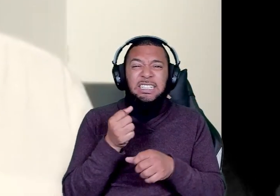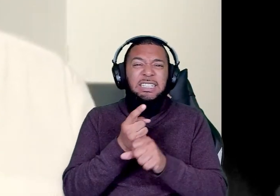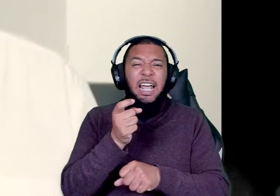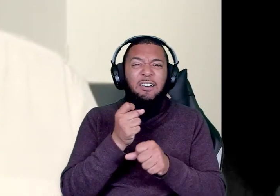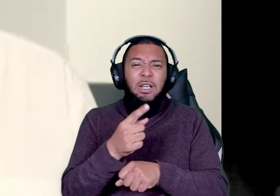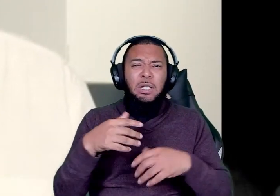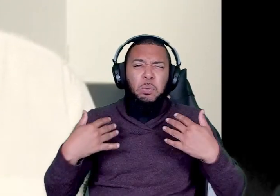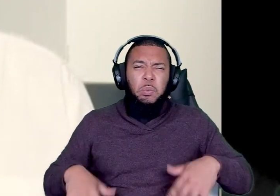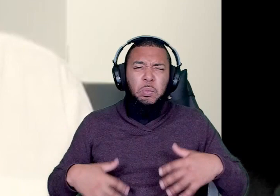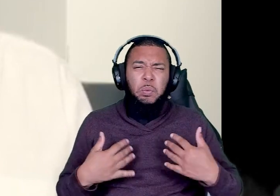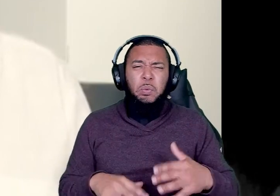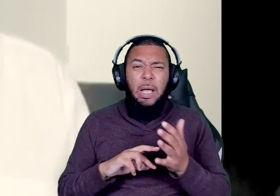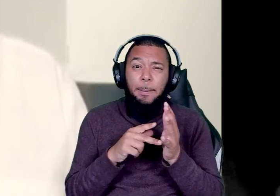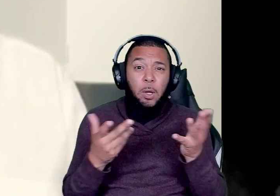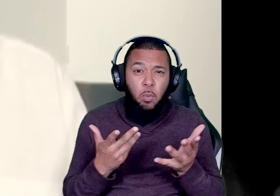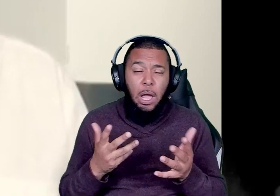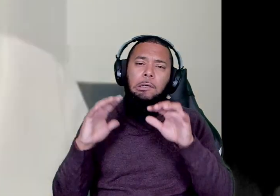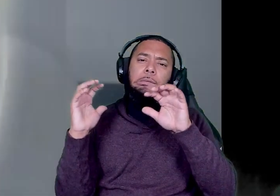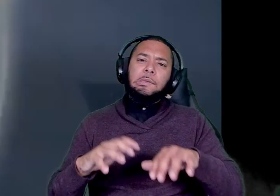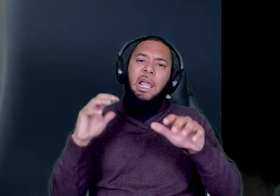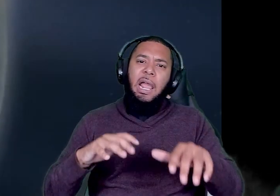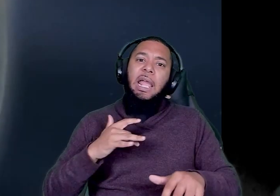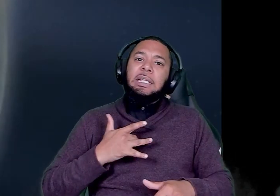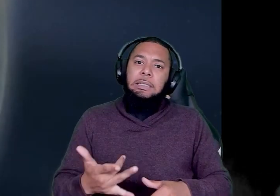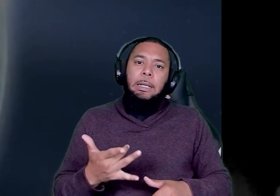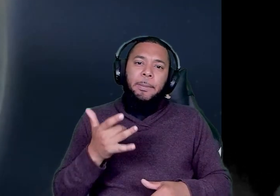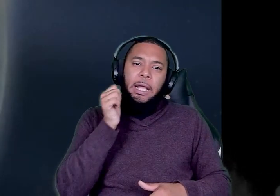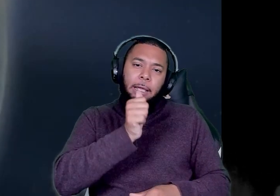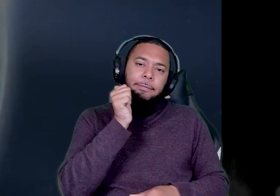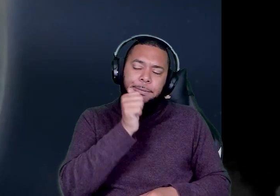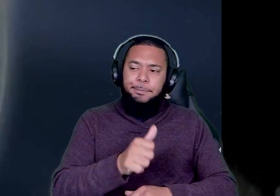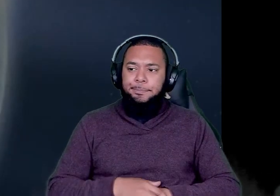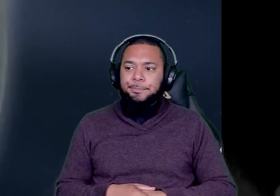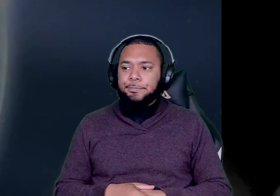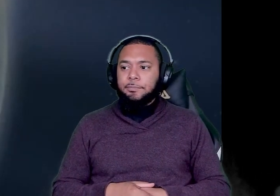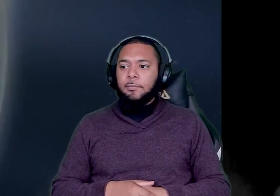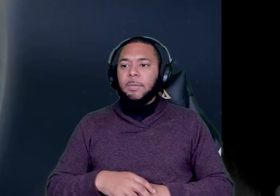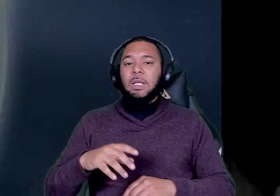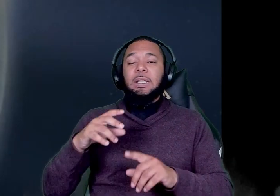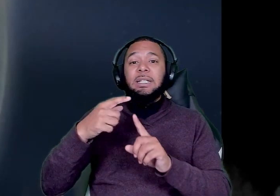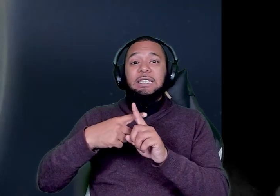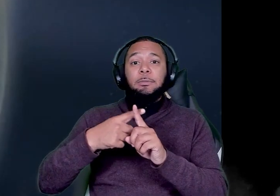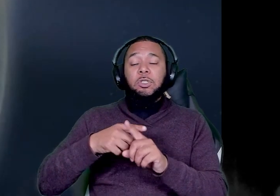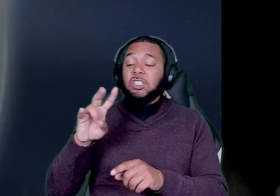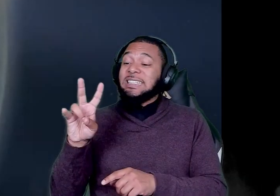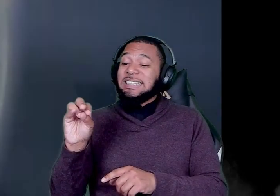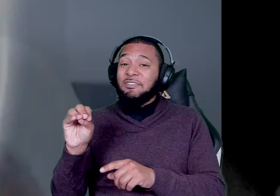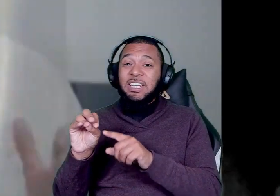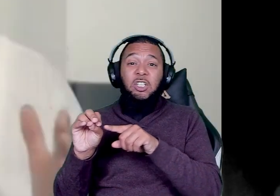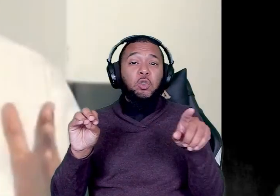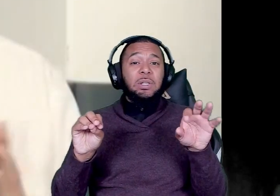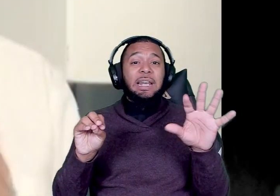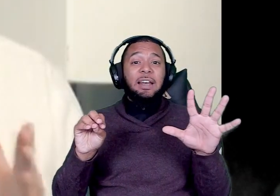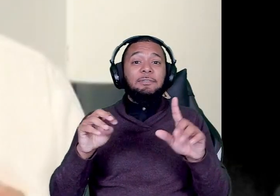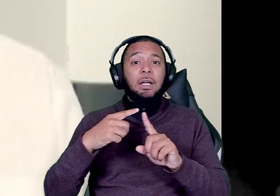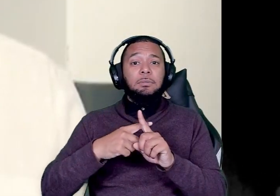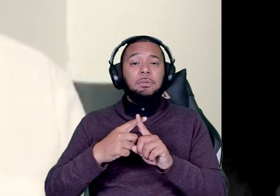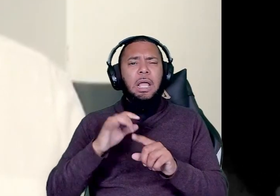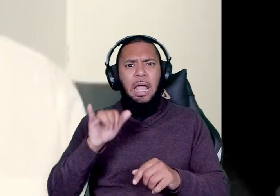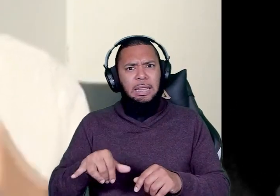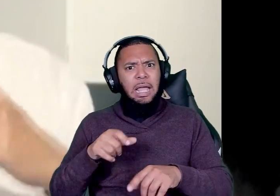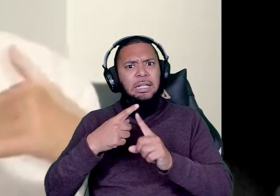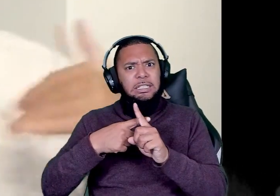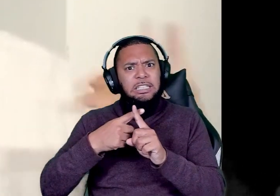most days it's going to rain. Temperature range only 70 to 95 degrees Fahrenheit. And that's a very narrow